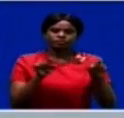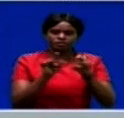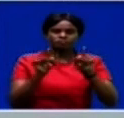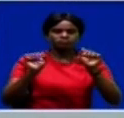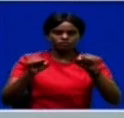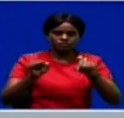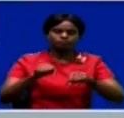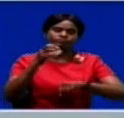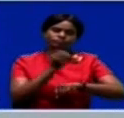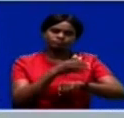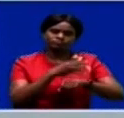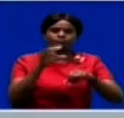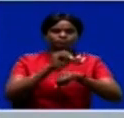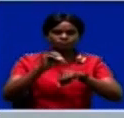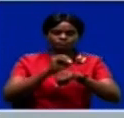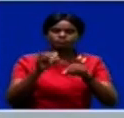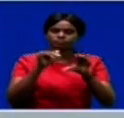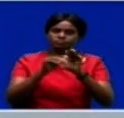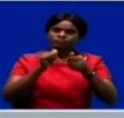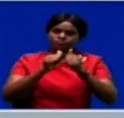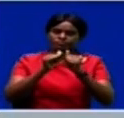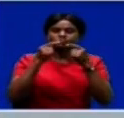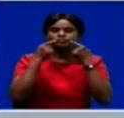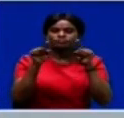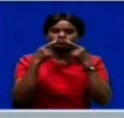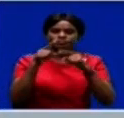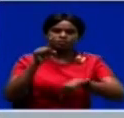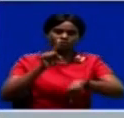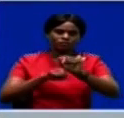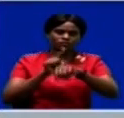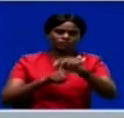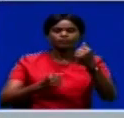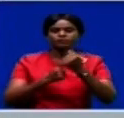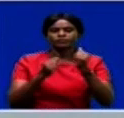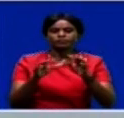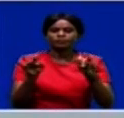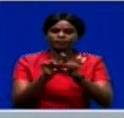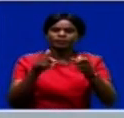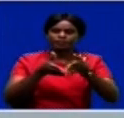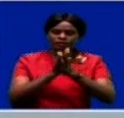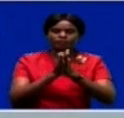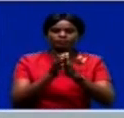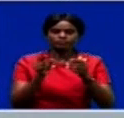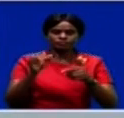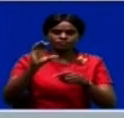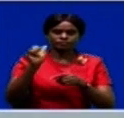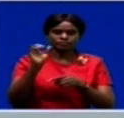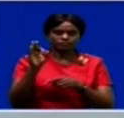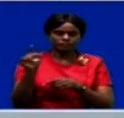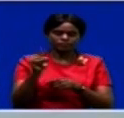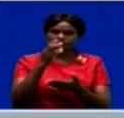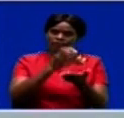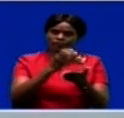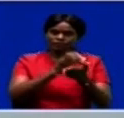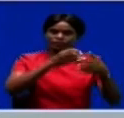investment opportunities. And coming up in sports news, football fans have urged Zambia's envoys in the CAF Confederations